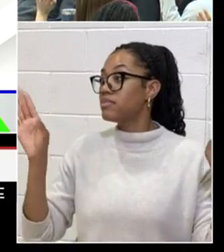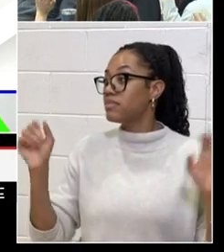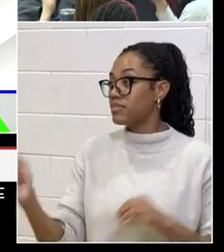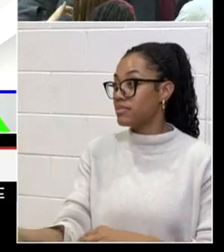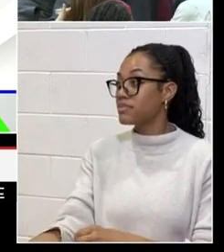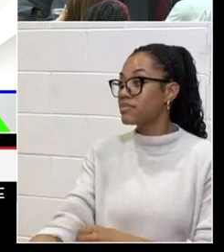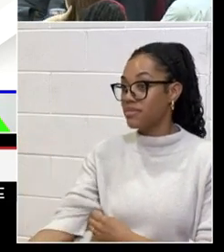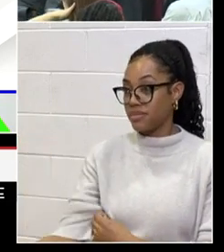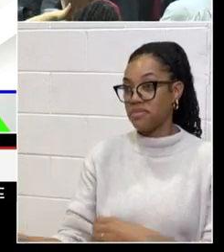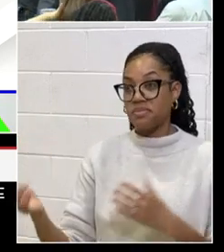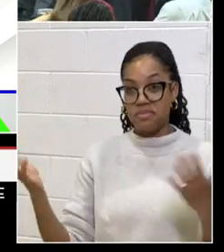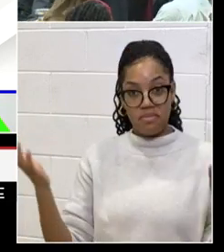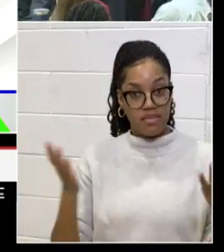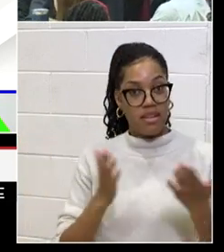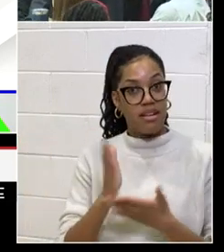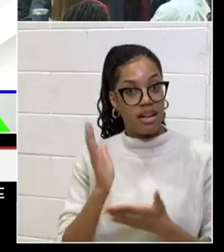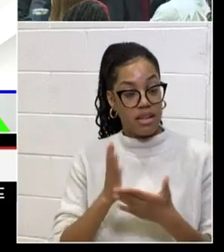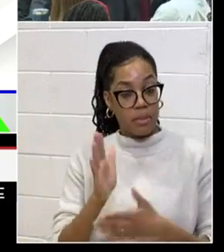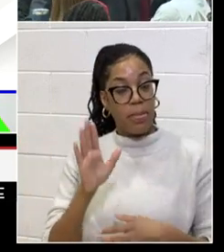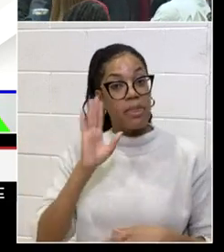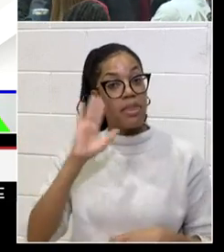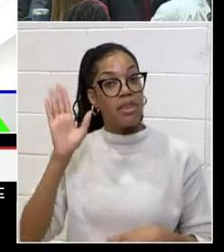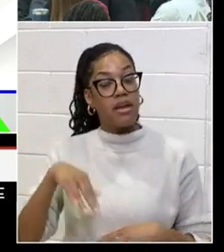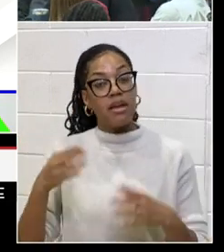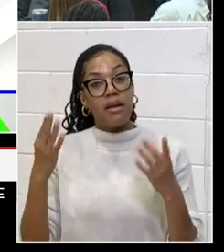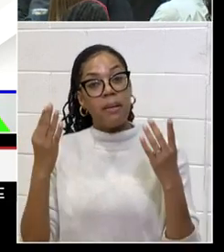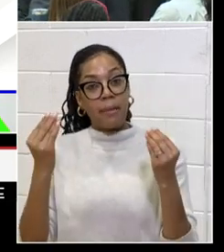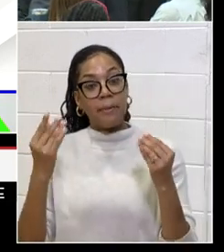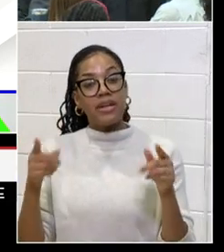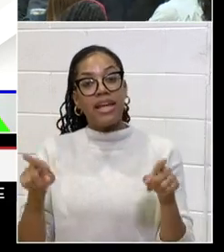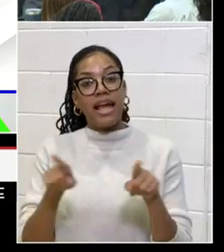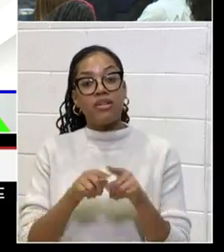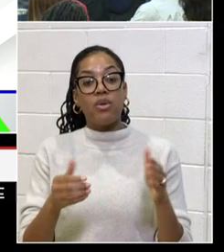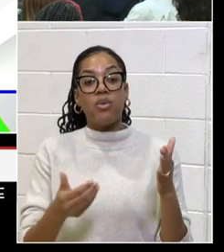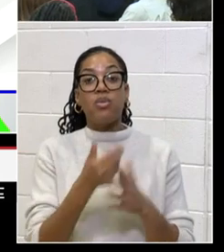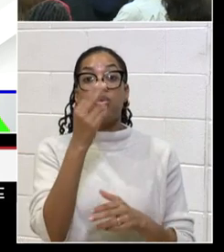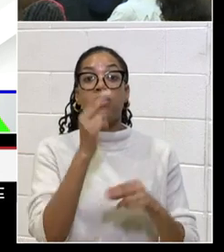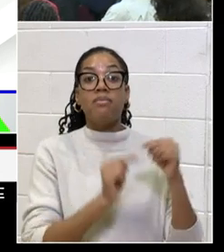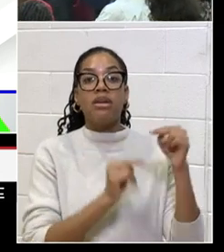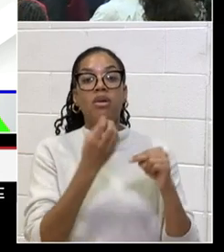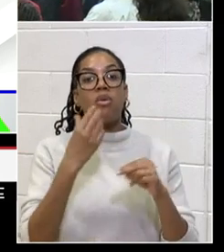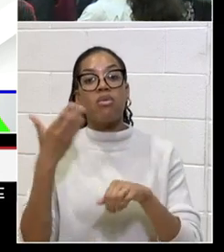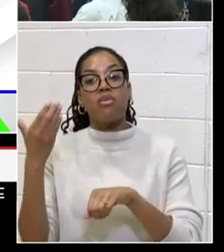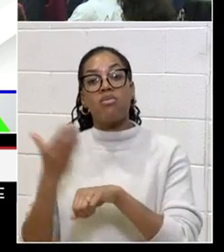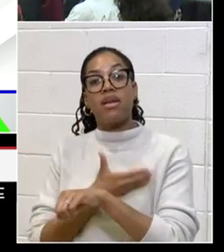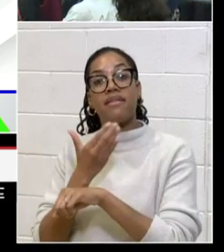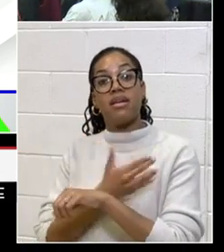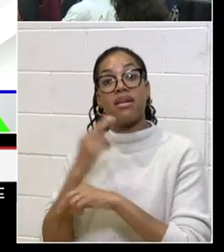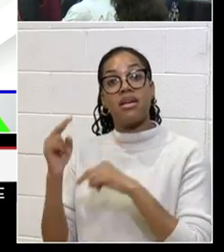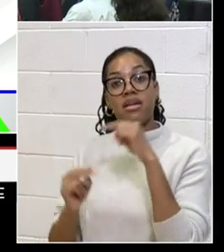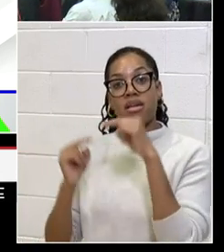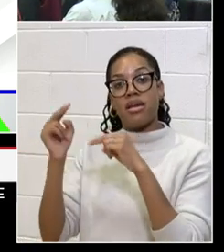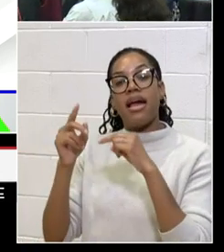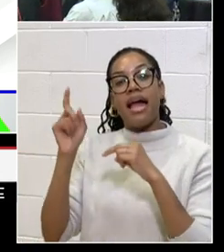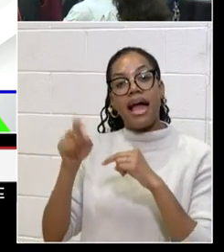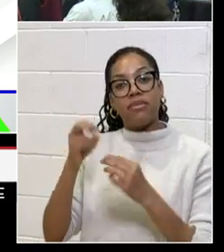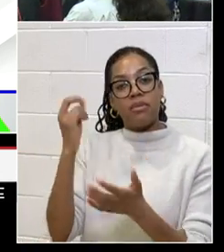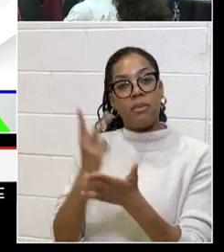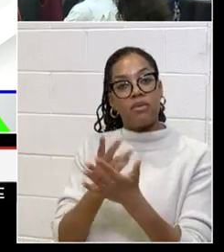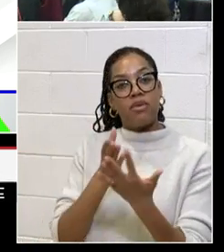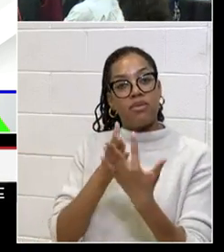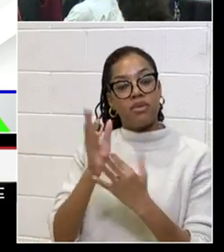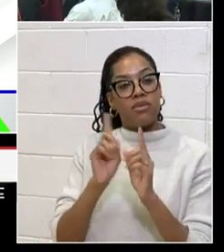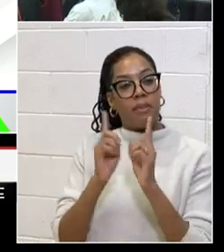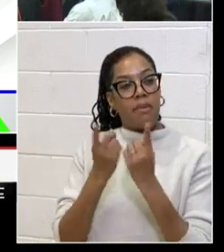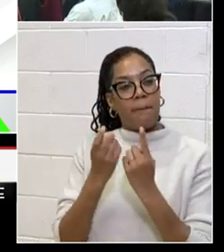All right. Do you know that property, either as a new build or renovated, has to get permits to the Department of Buildings